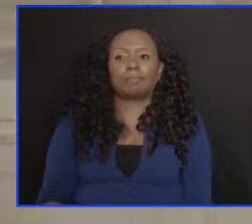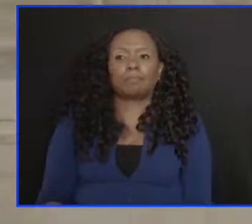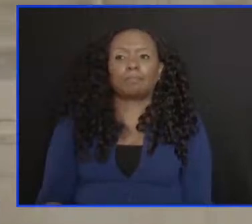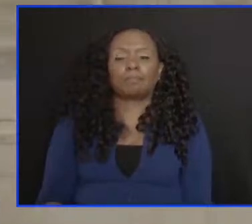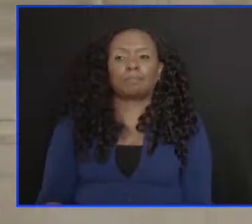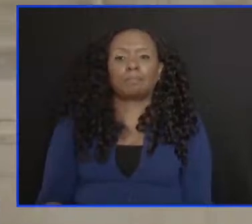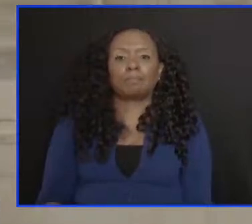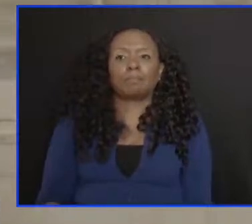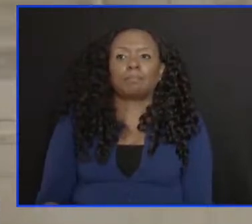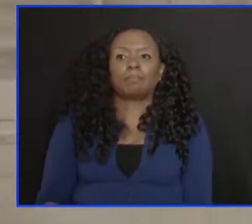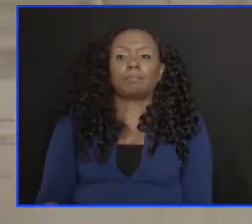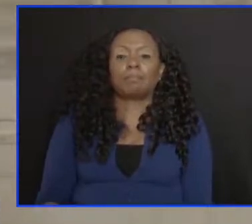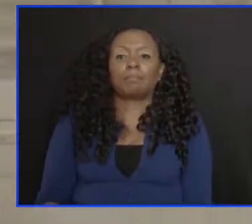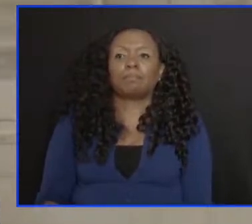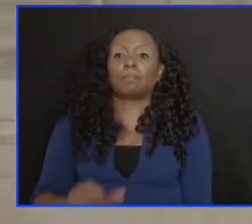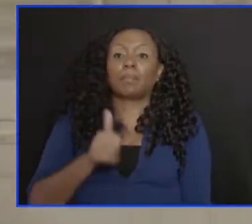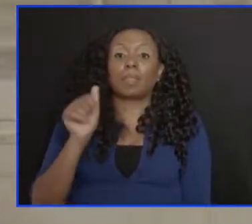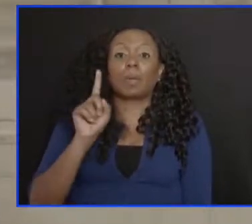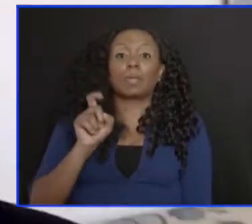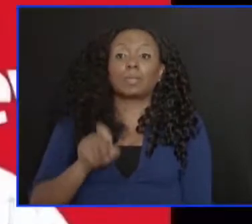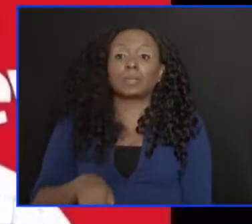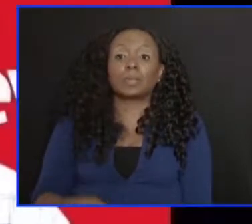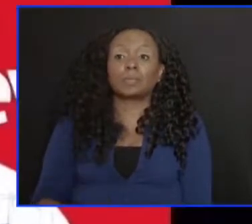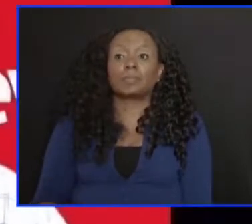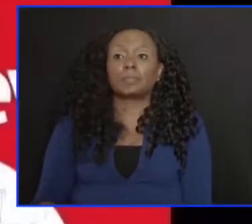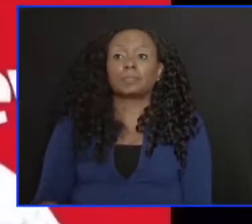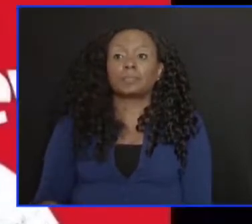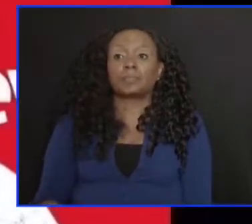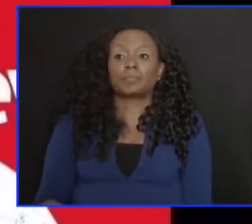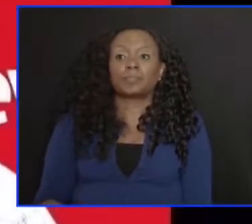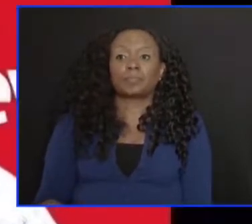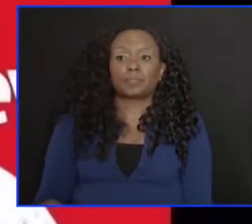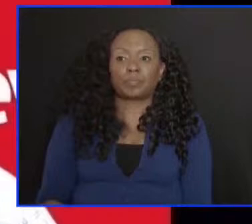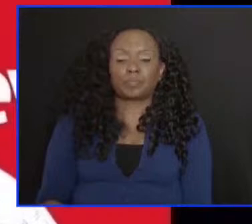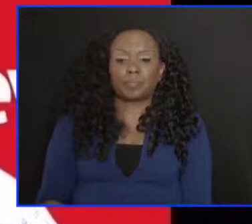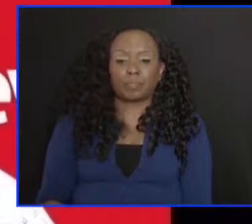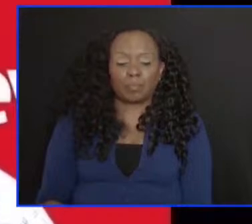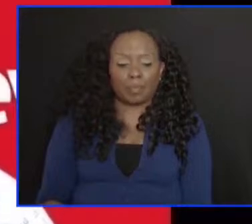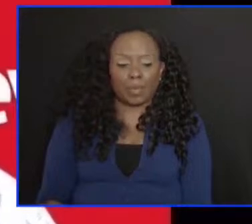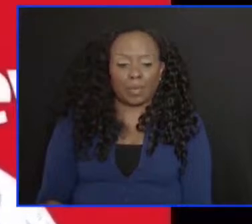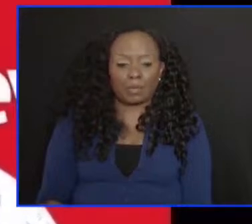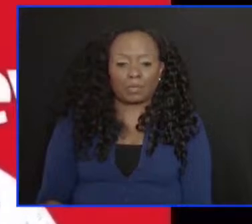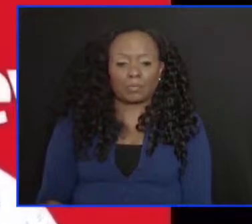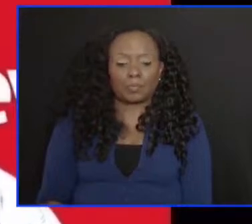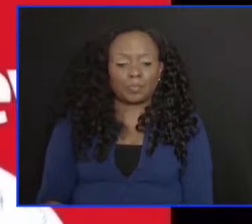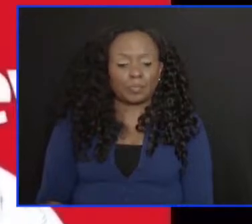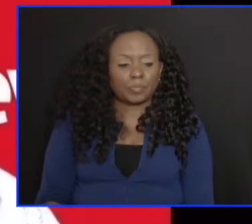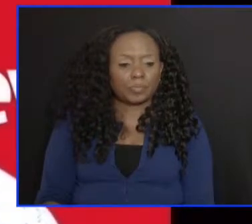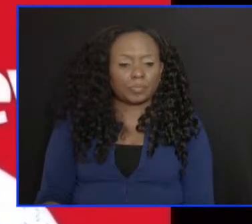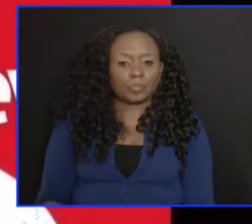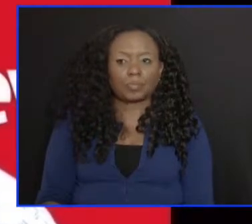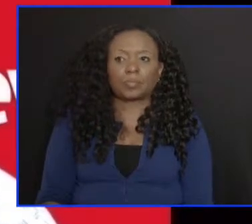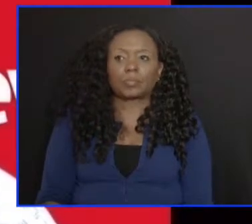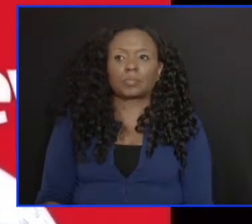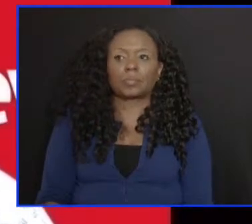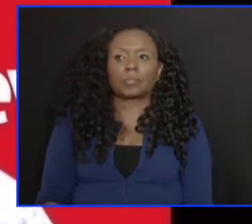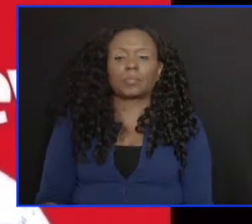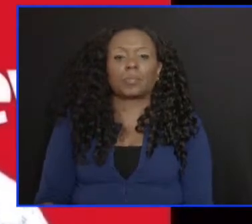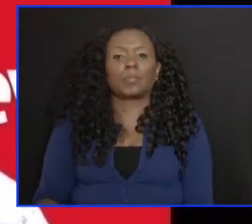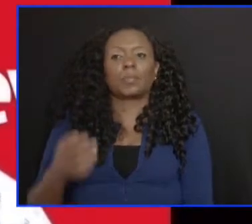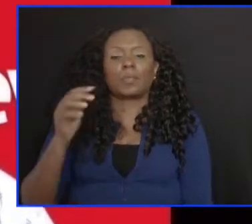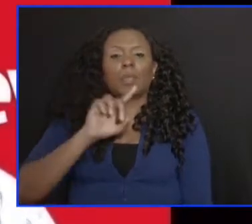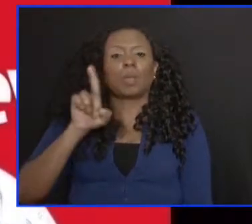Another question from the press. Yes, hi, good morning again. Given that and this is a question for Dr.